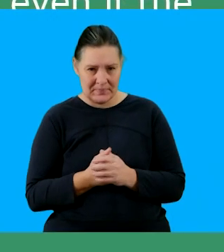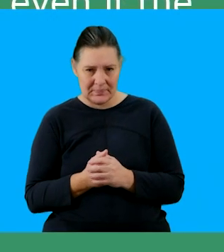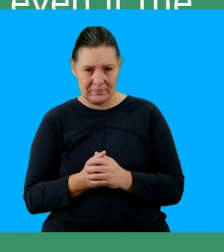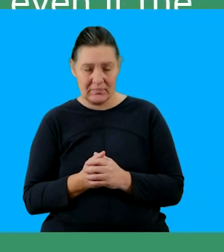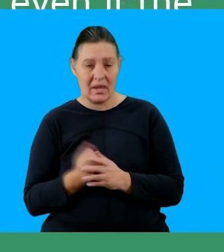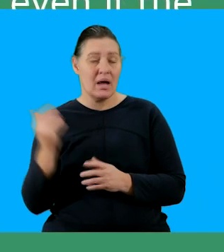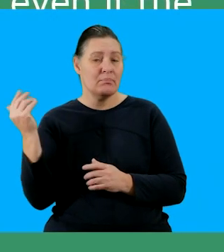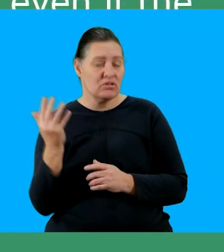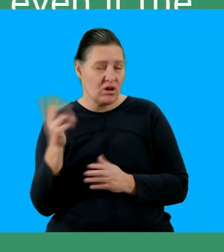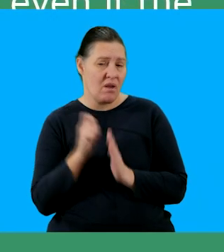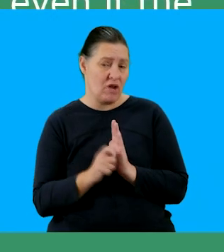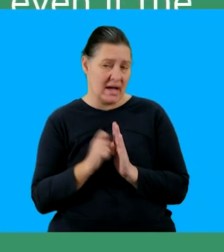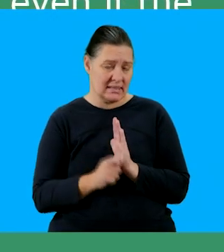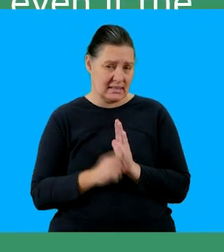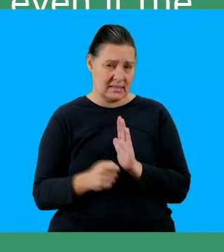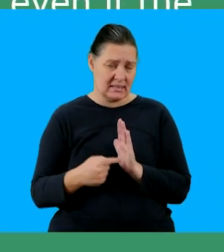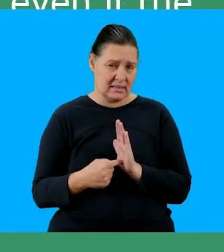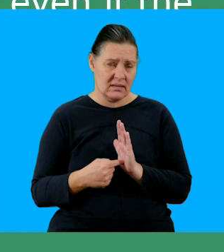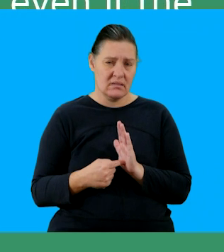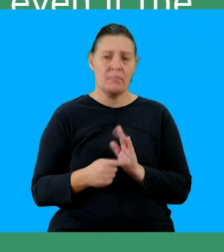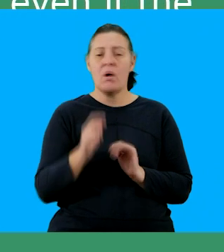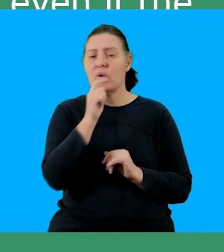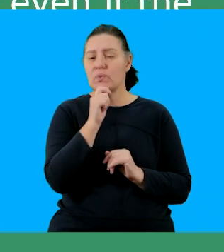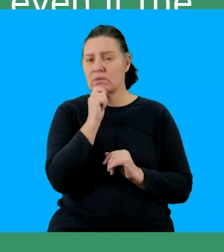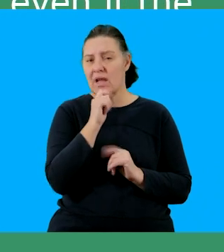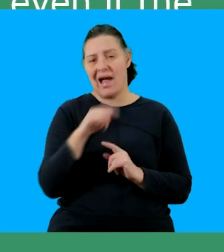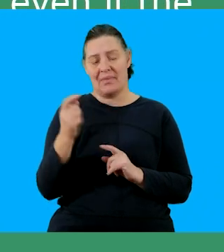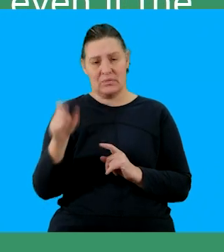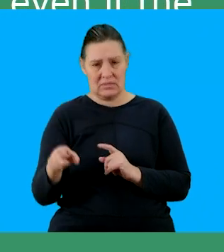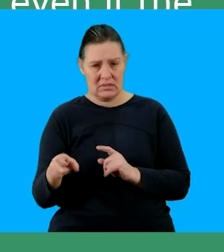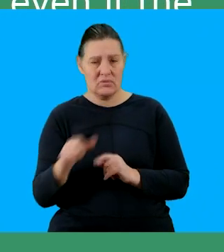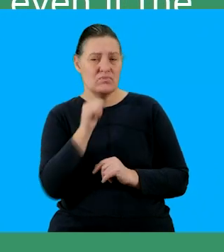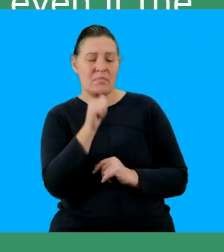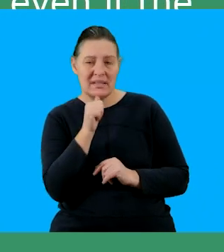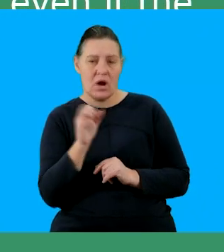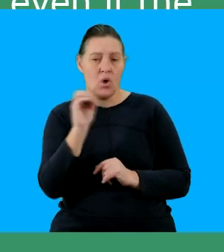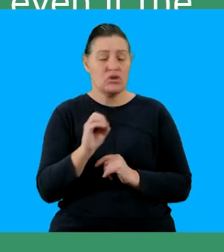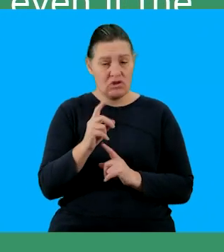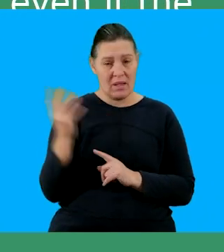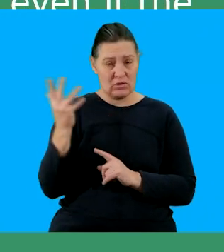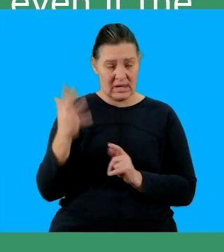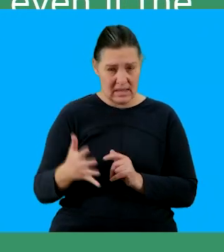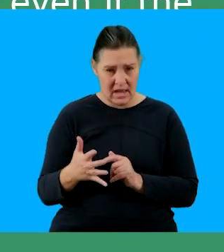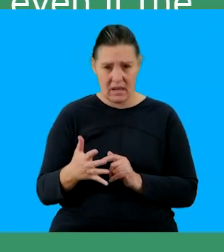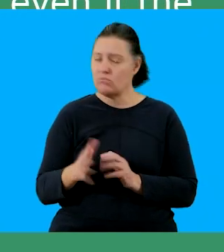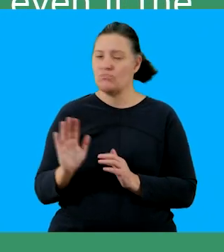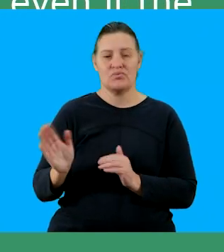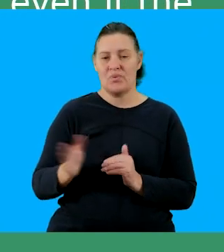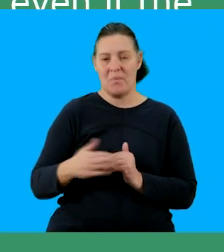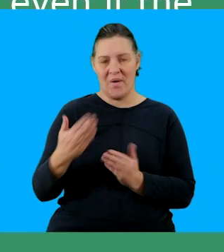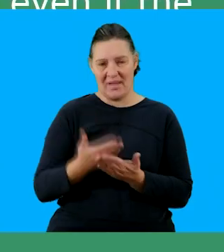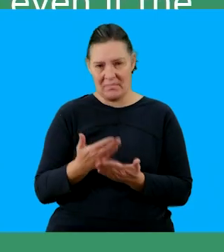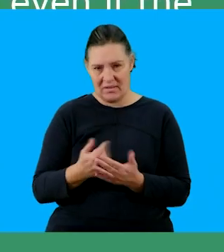The presentation, if in writing, can be used by someone else even if the original presenter is no